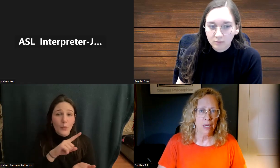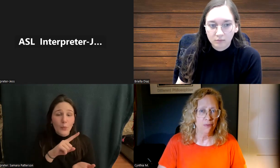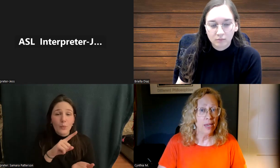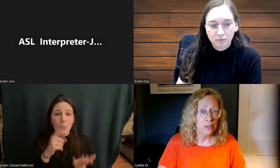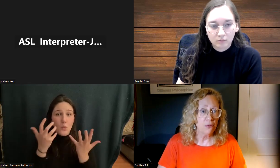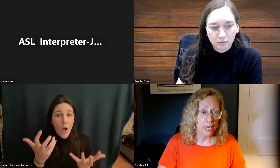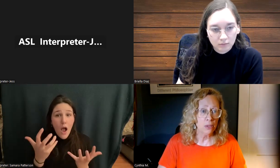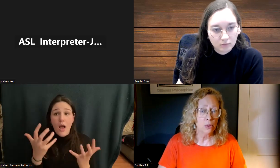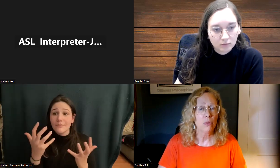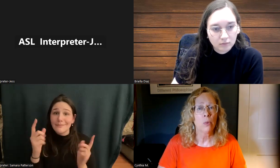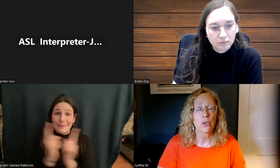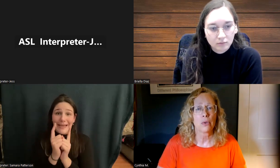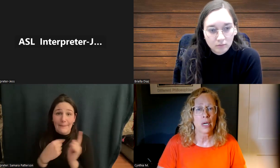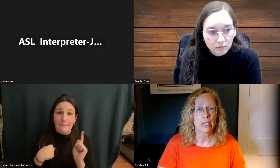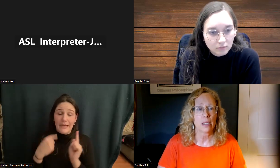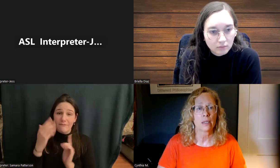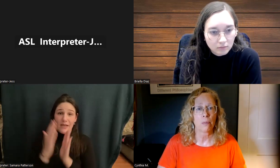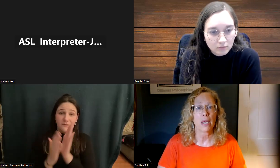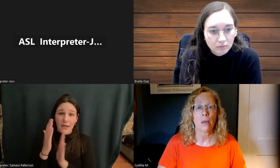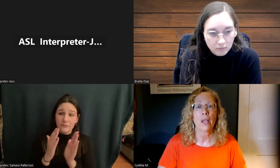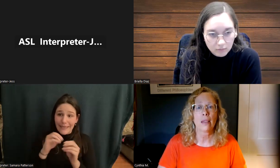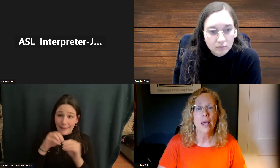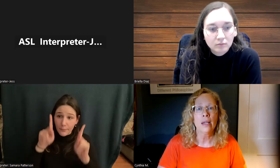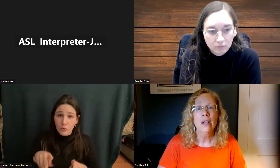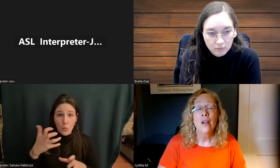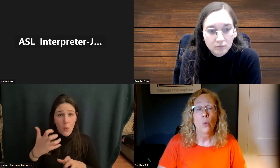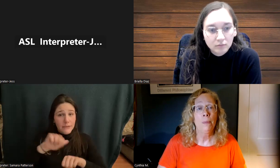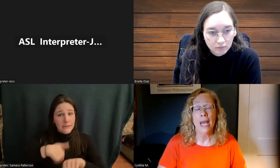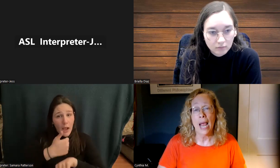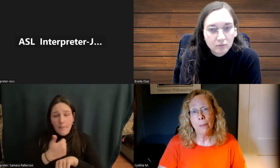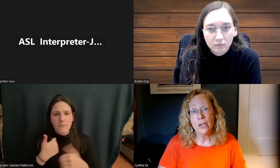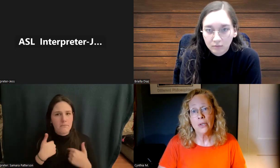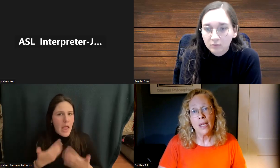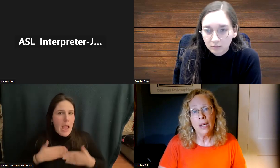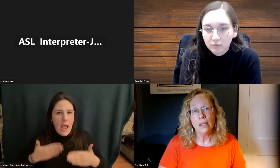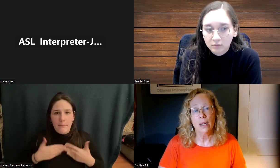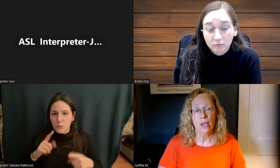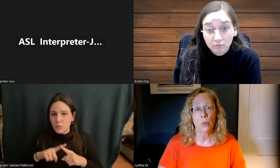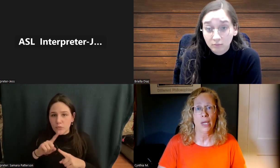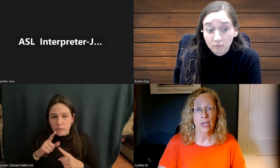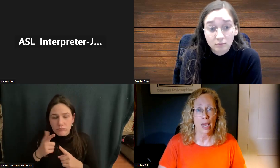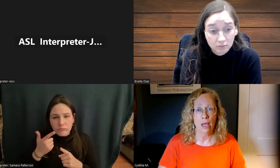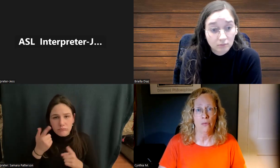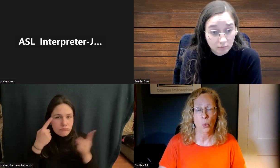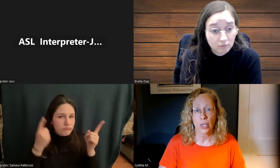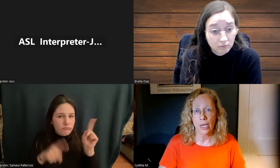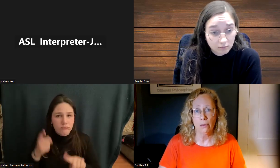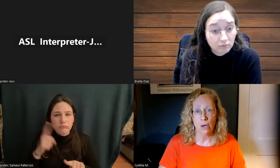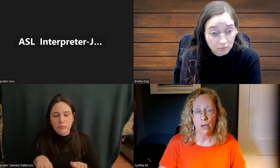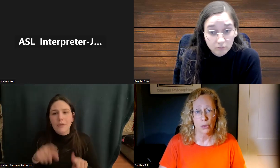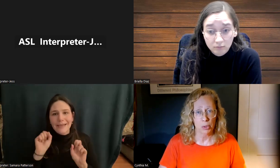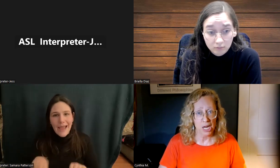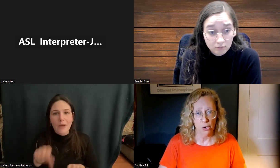to meet face to face, if you want to try and set something up like that, we'll be happy to do that. And then we can have